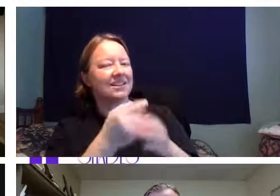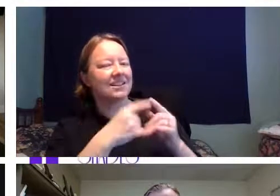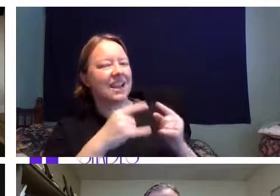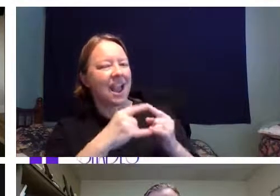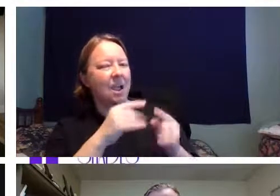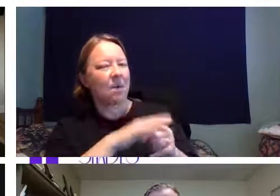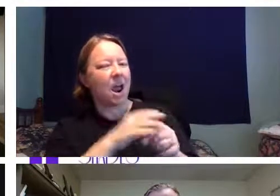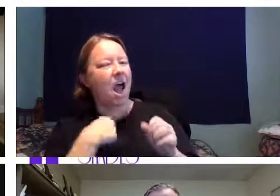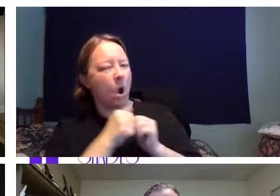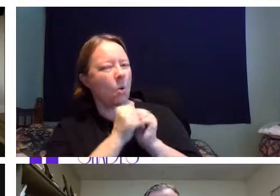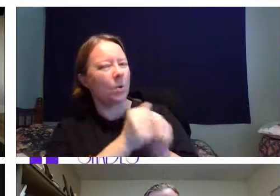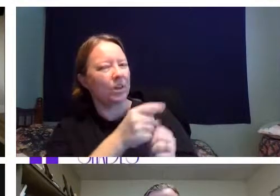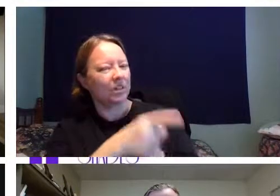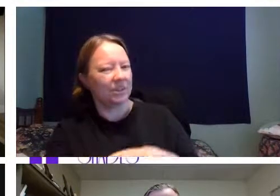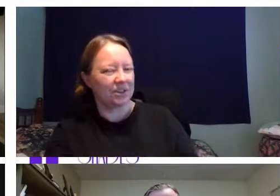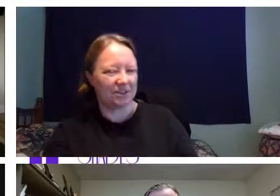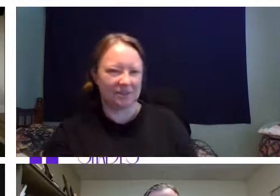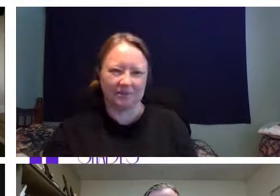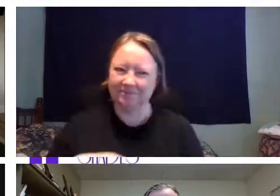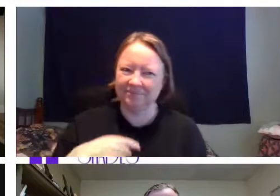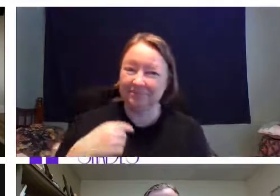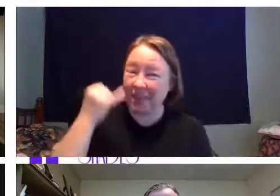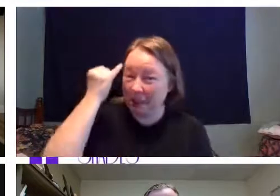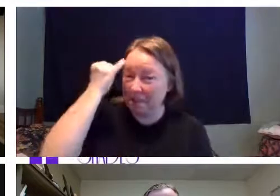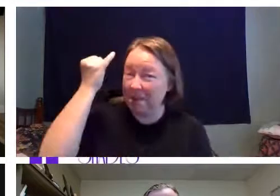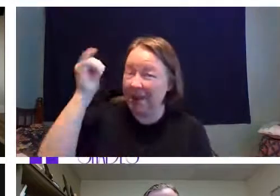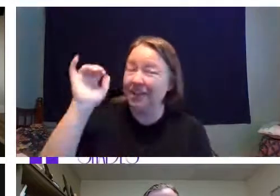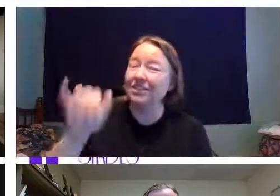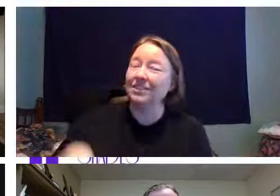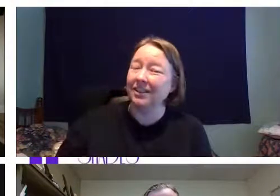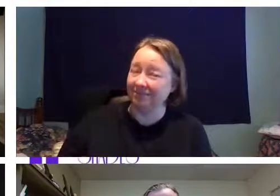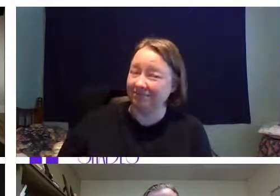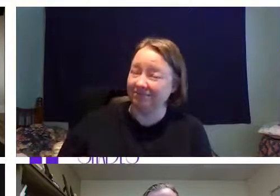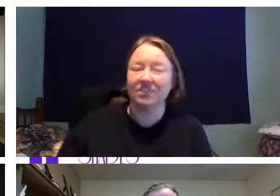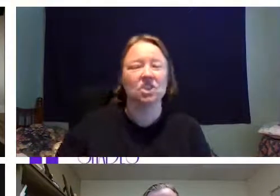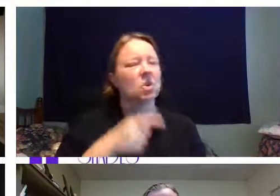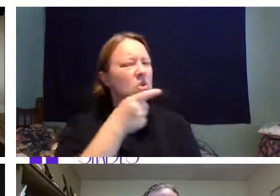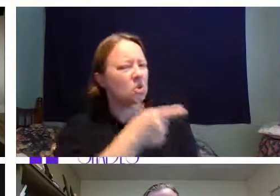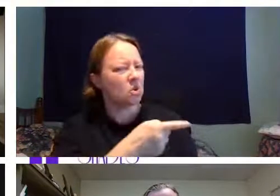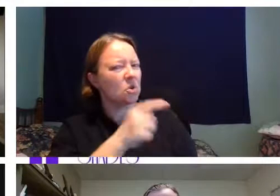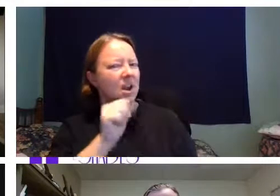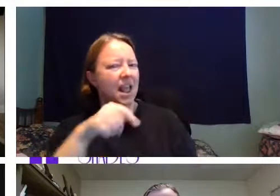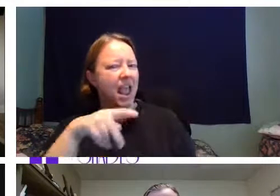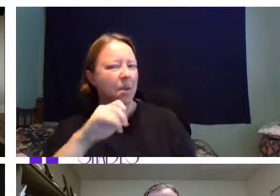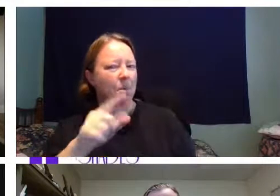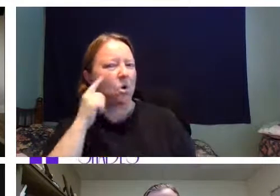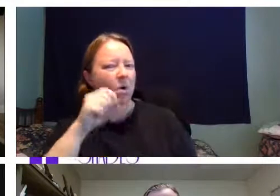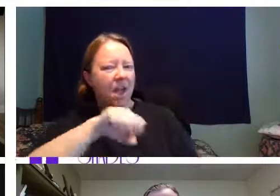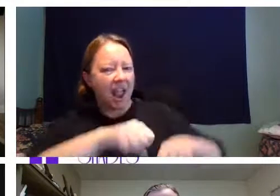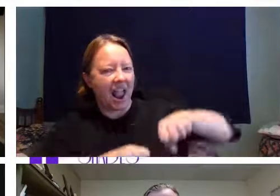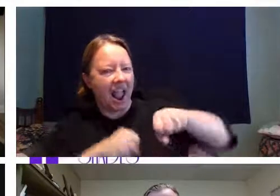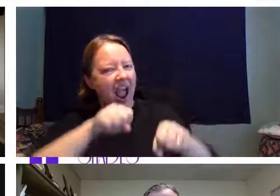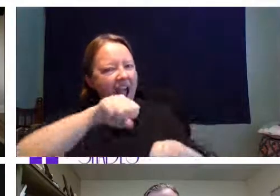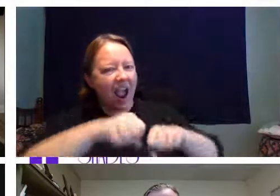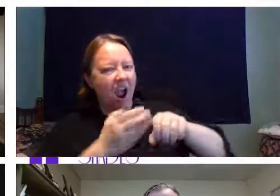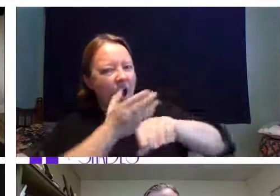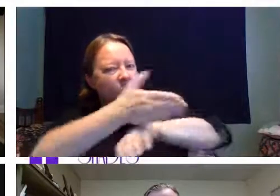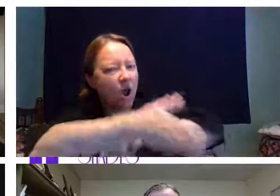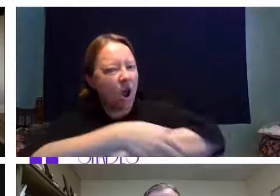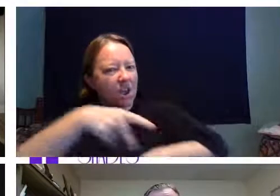with you. Imagine that. So you and April are going to kayak across the Pacific